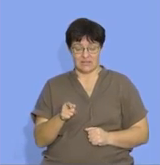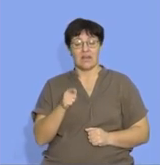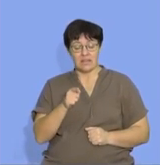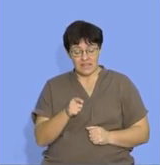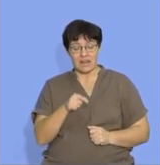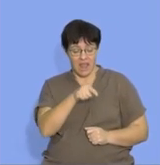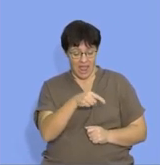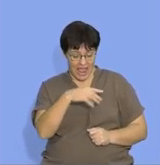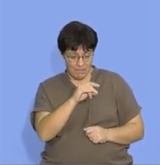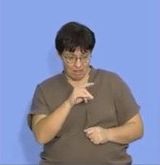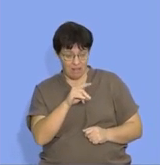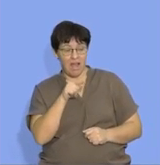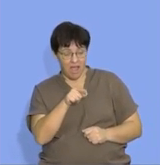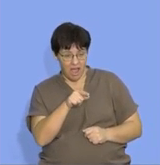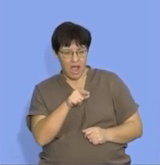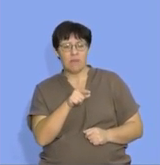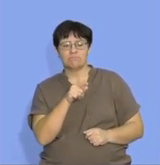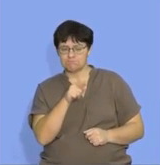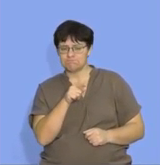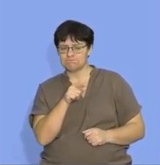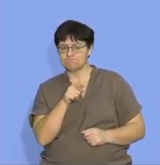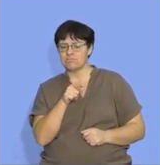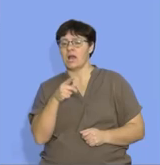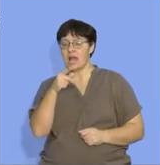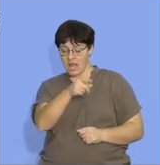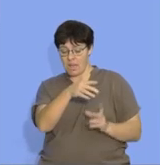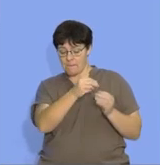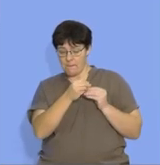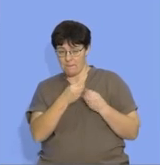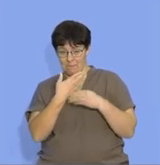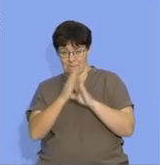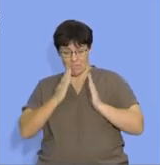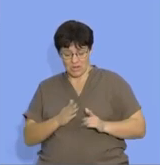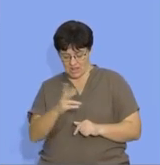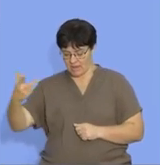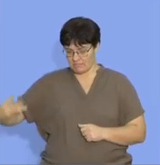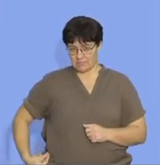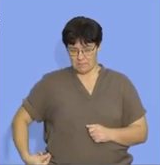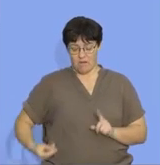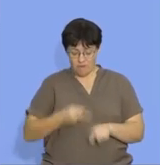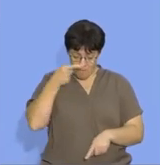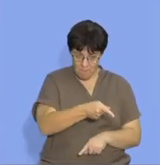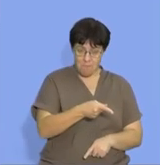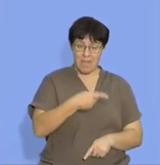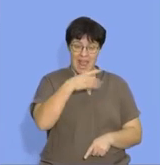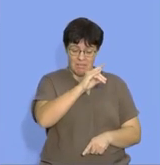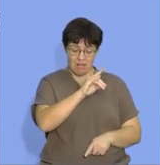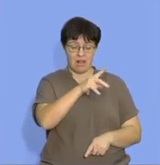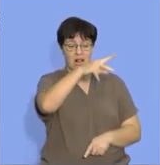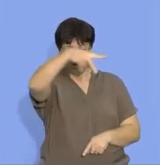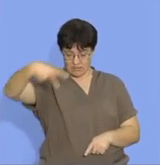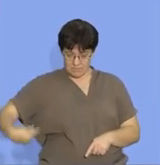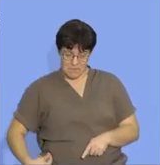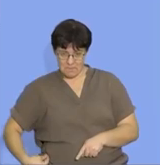and they inject them directly into you, right? So what's here? Why does it not? It's made in